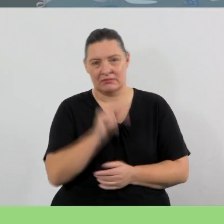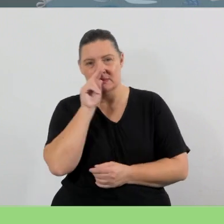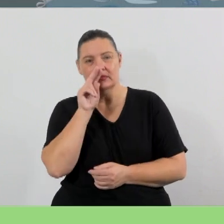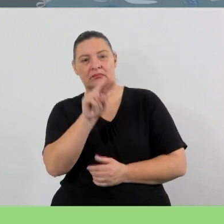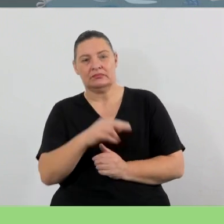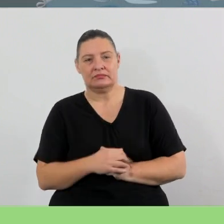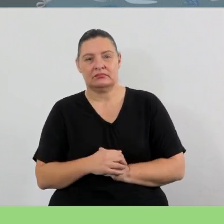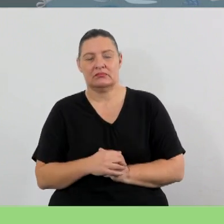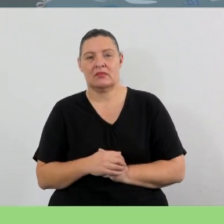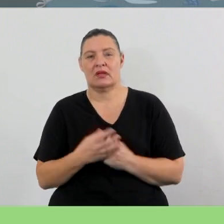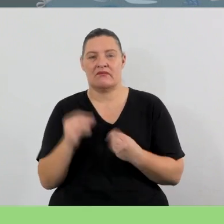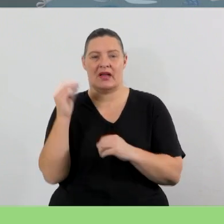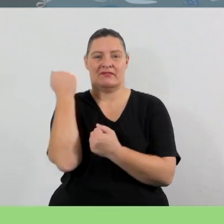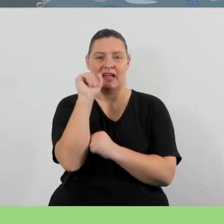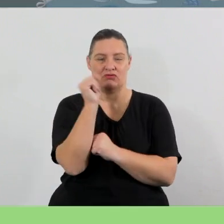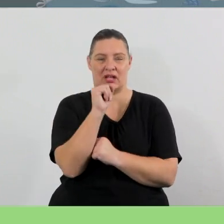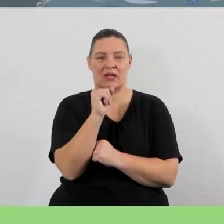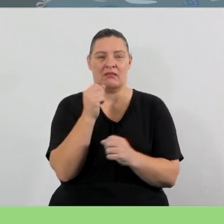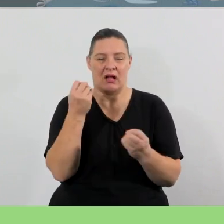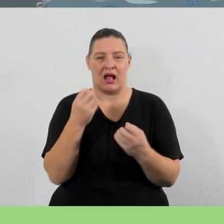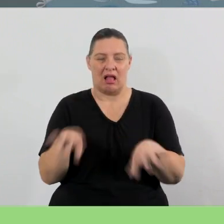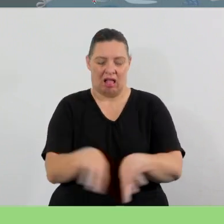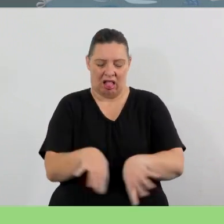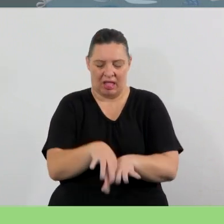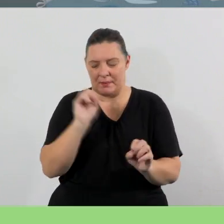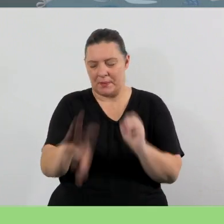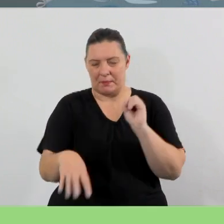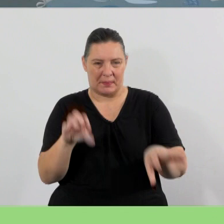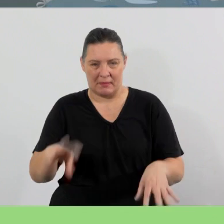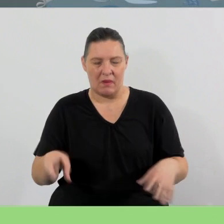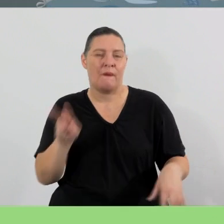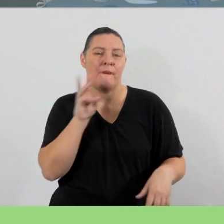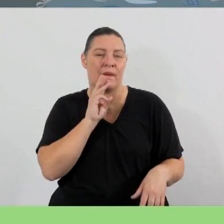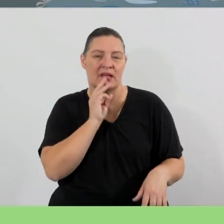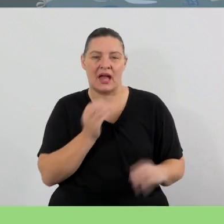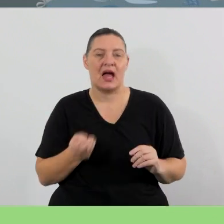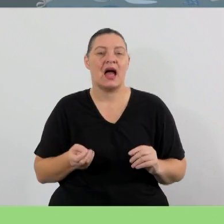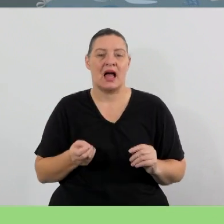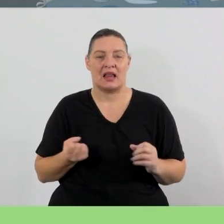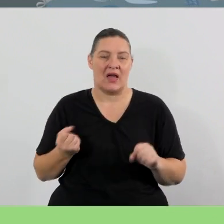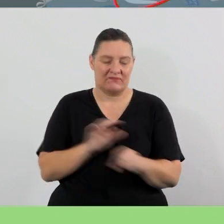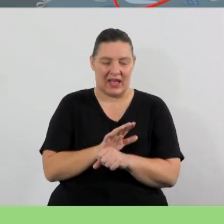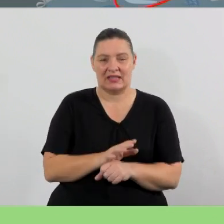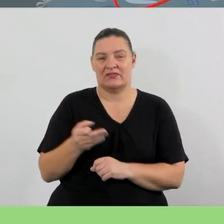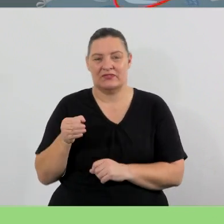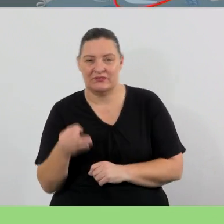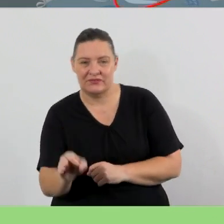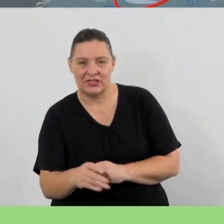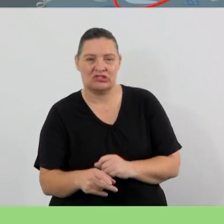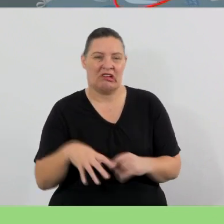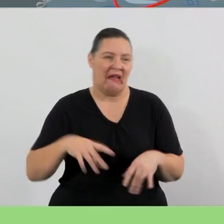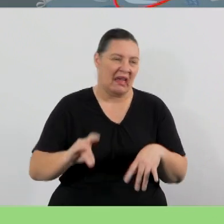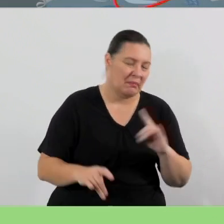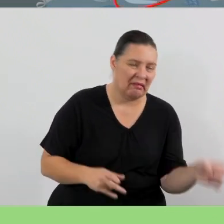As you can see here, we have material that has been dumped into the water, which obviously will affect these plants and also